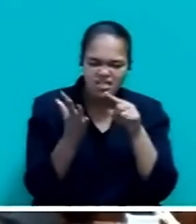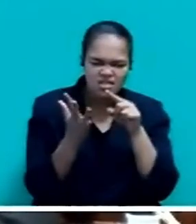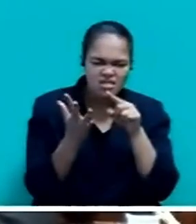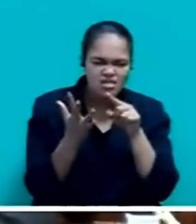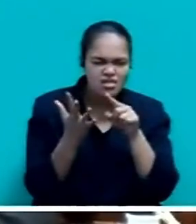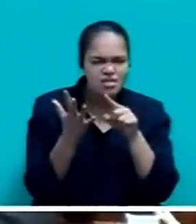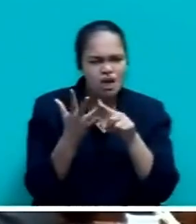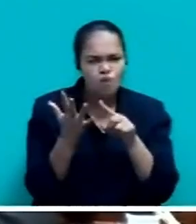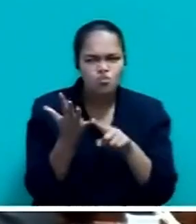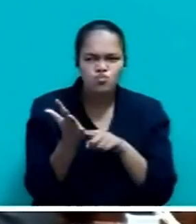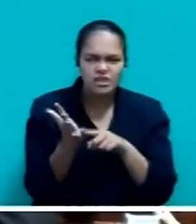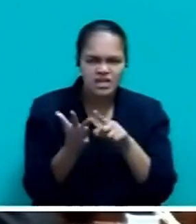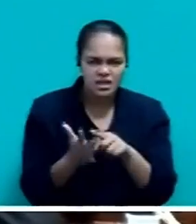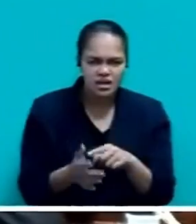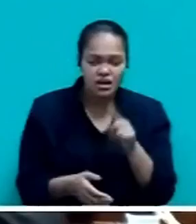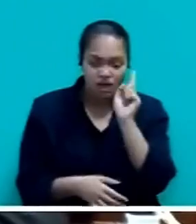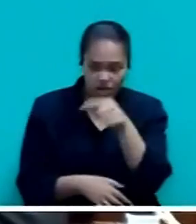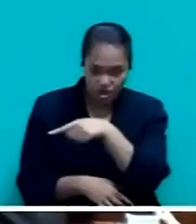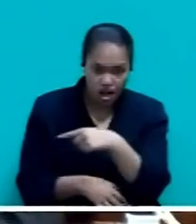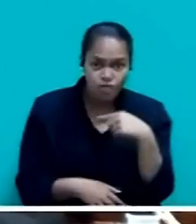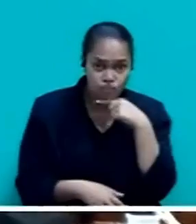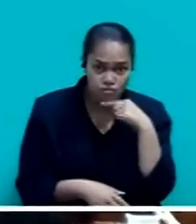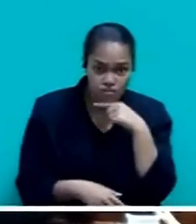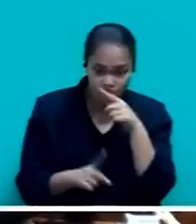been tauluing all his life,